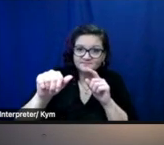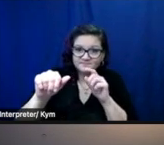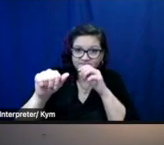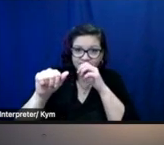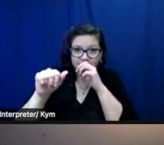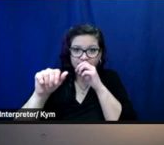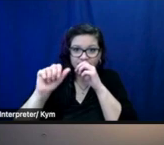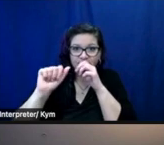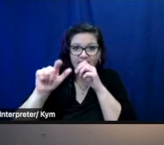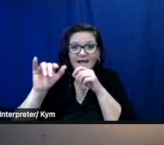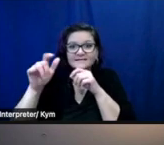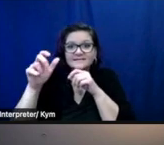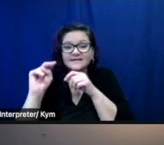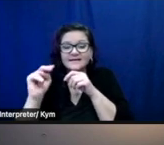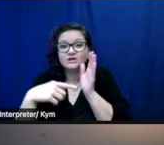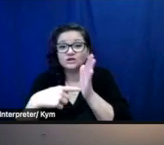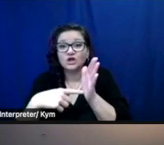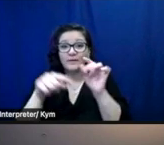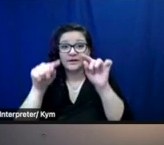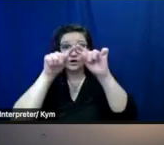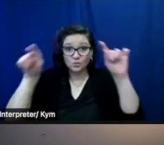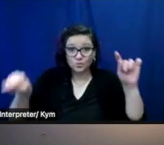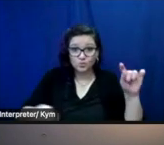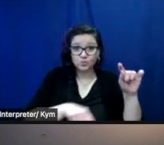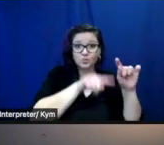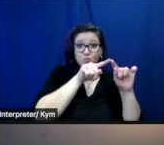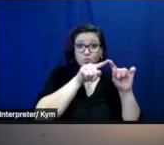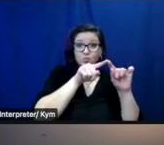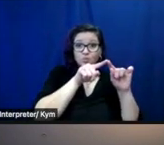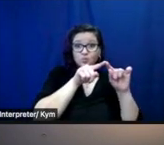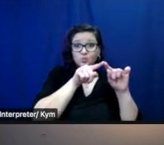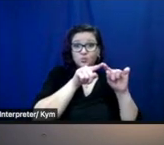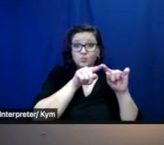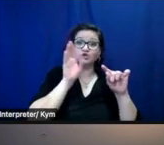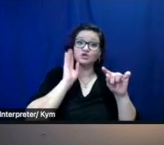Allison is showing her. Allison, you're showing your thing. So that's what you're going to put it inside of, right?